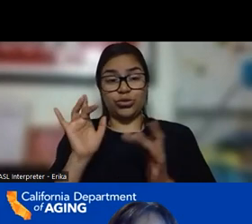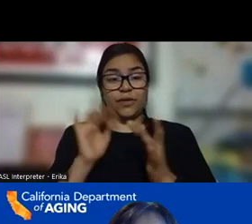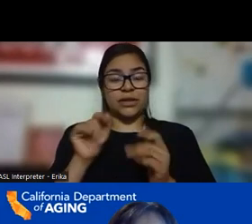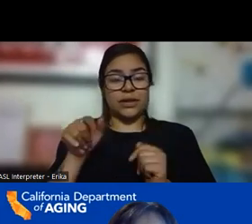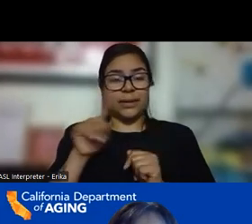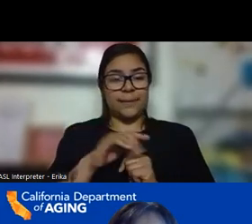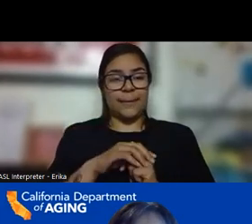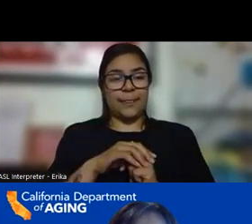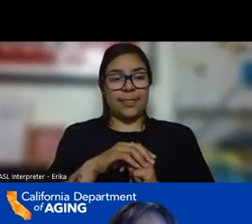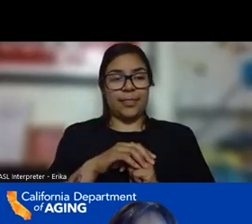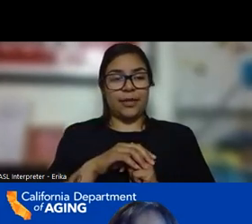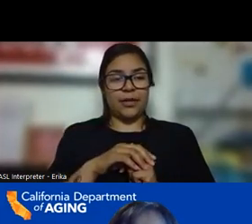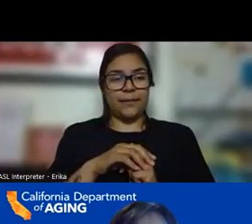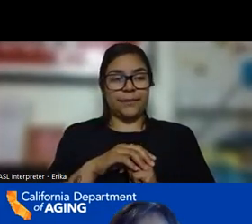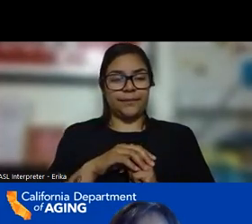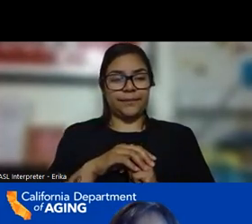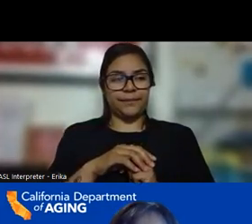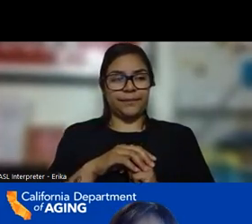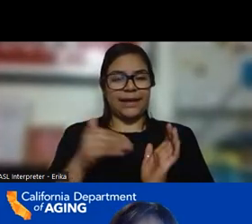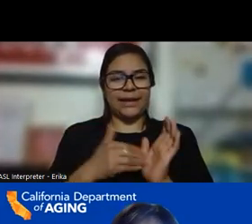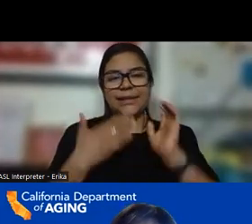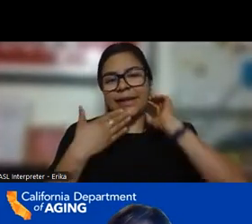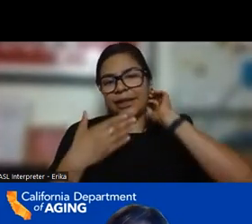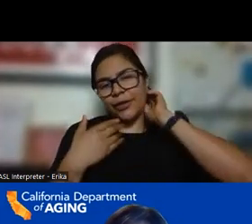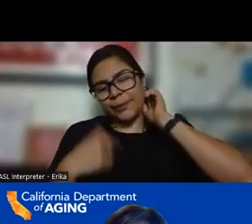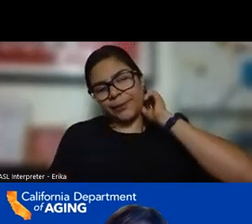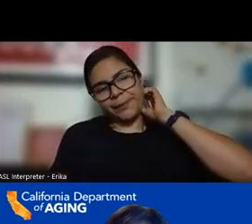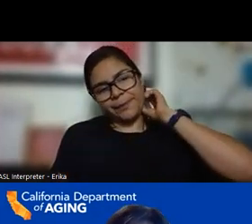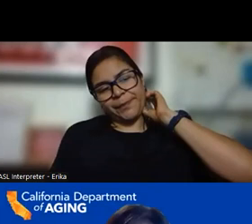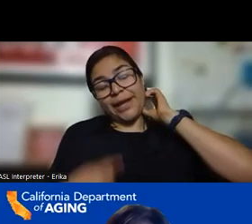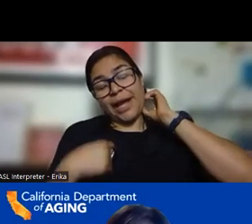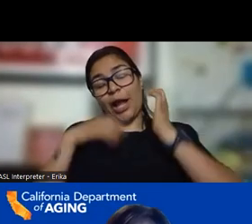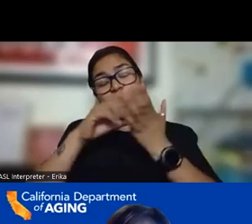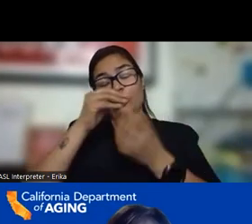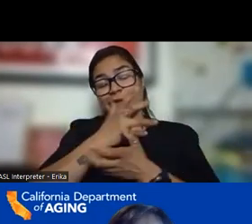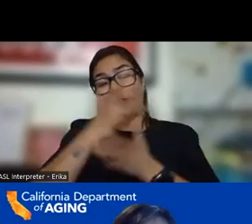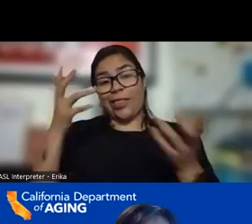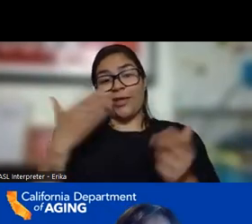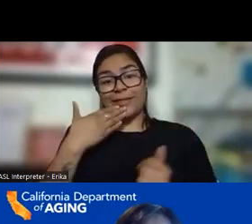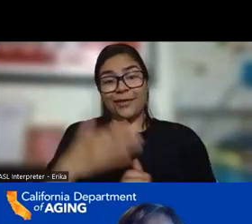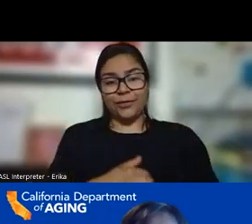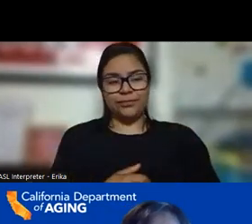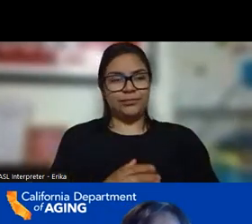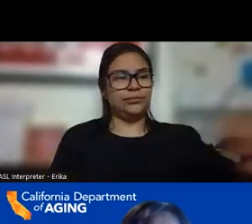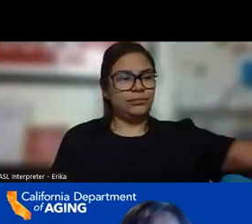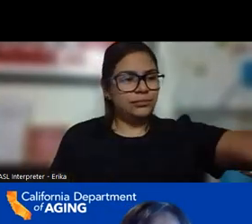to Monterey area. Again, thanks for this opportunity. I learned so much today.